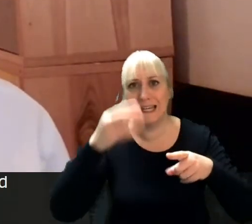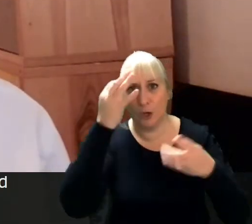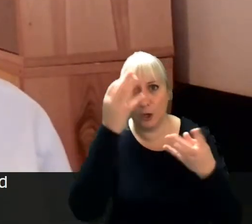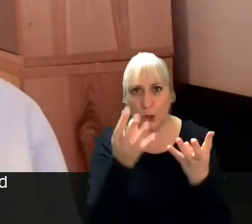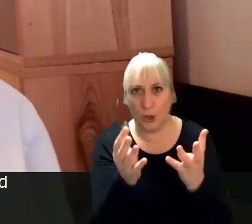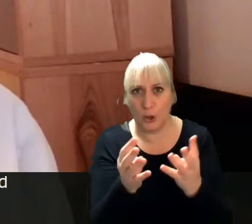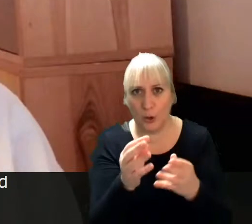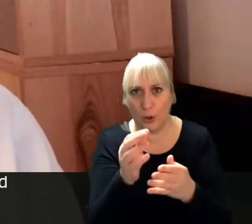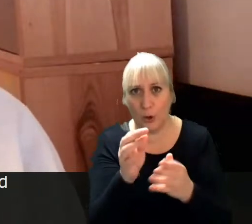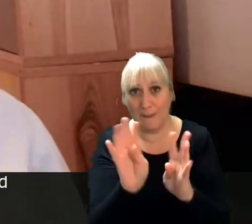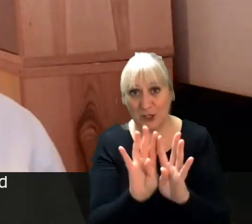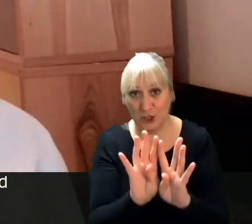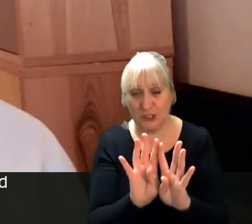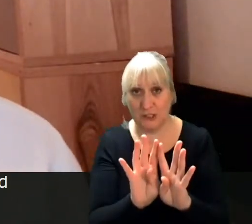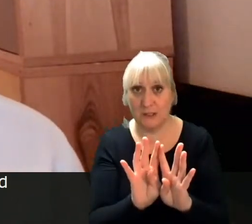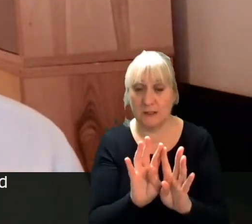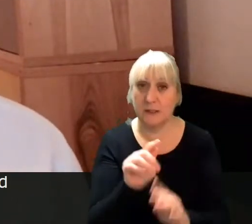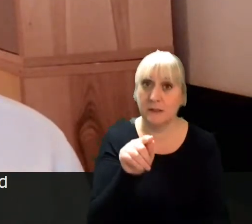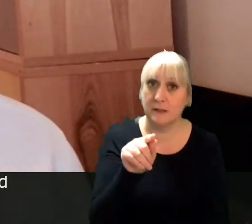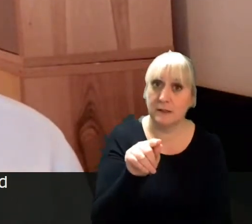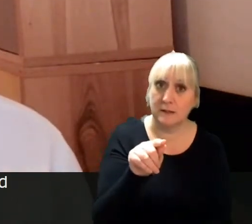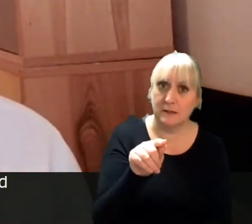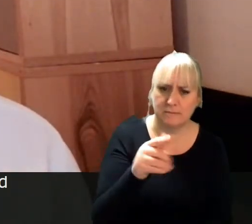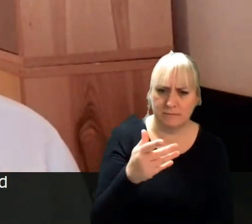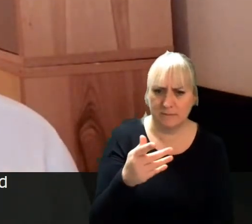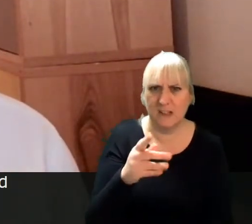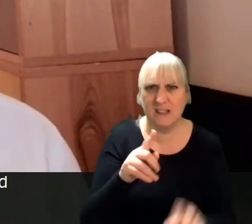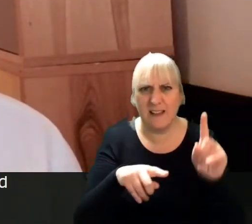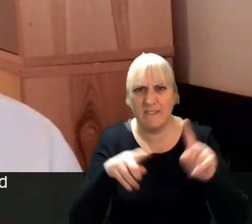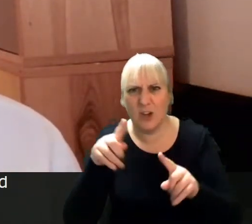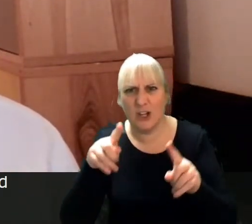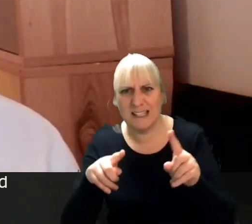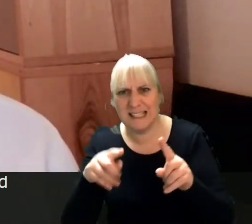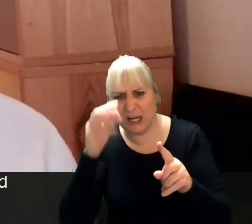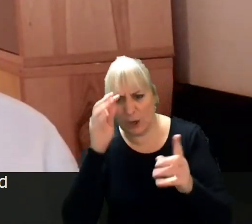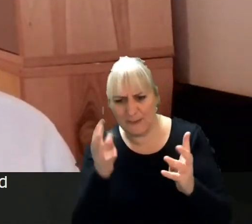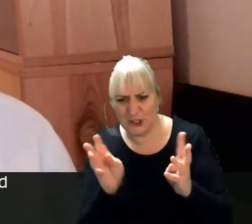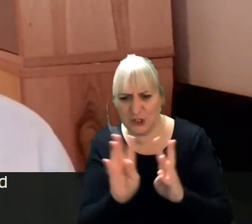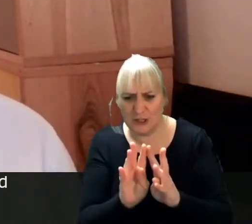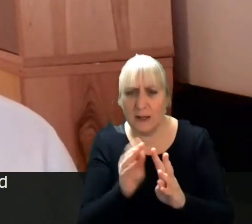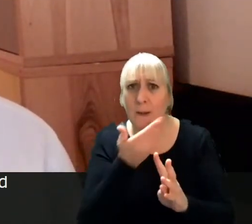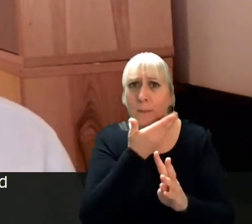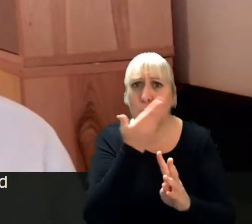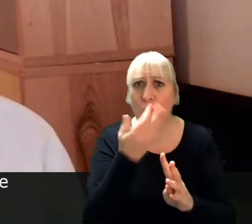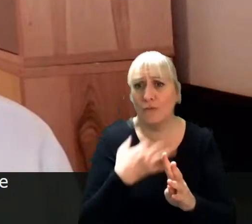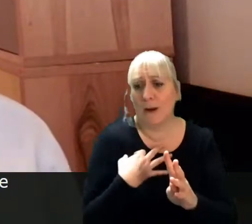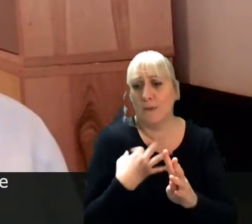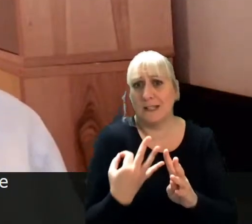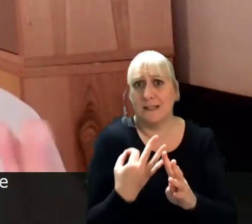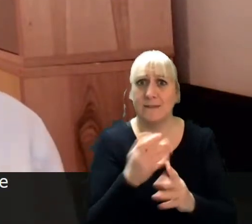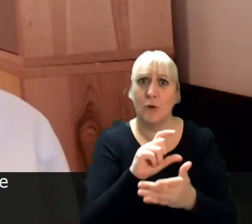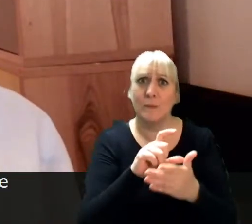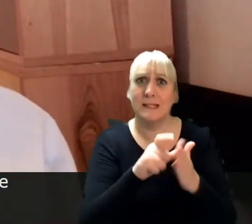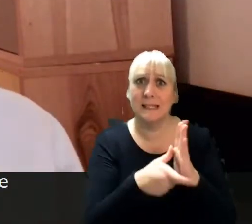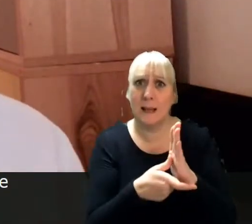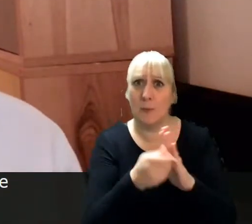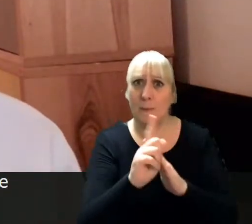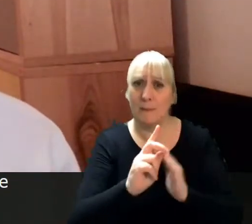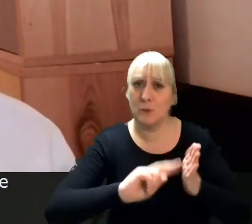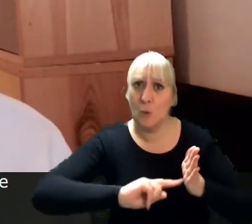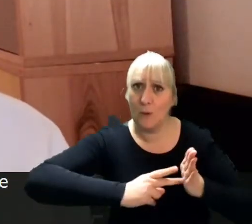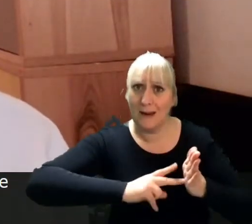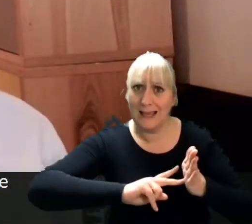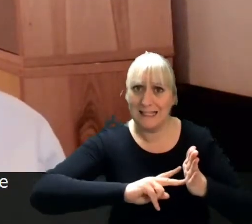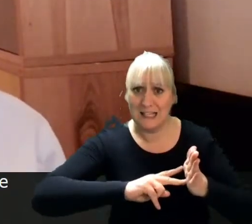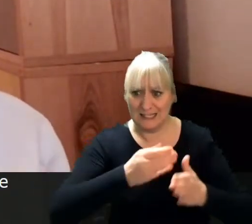Commission has no representatives from disabled organisations on it. And to top it